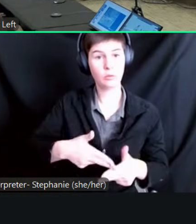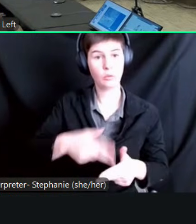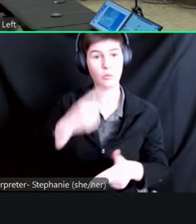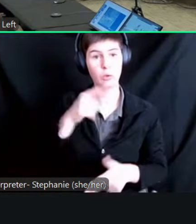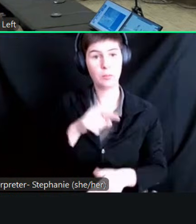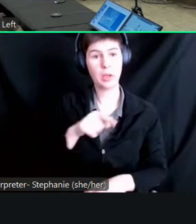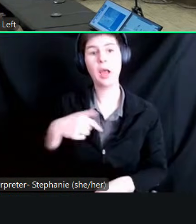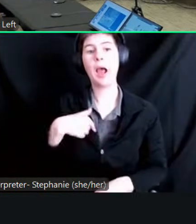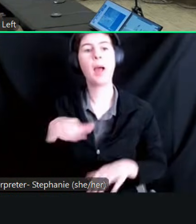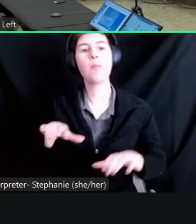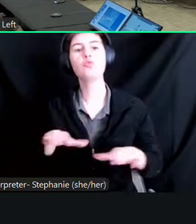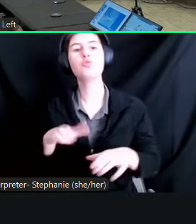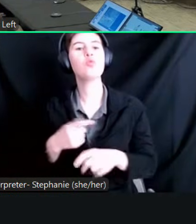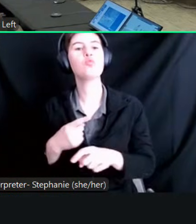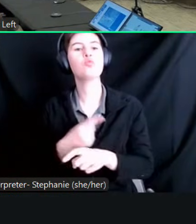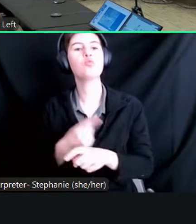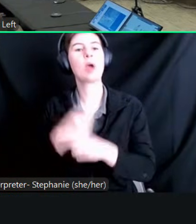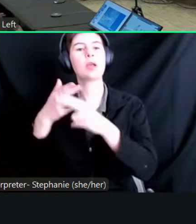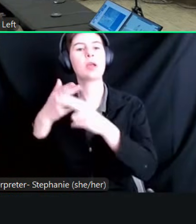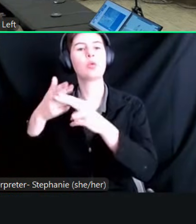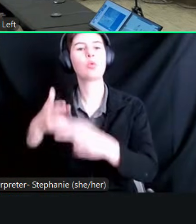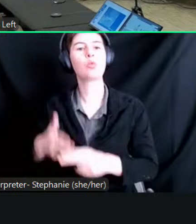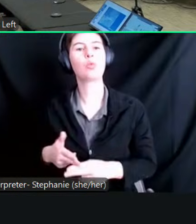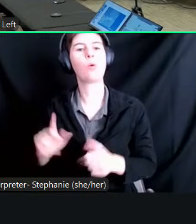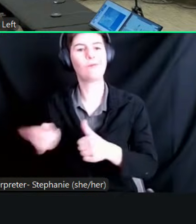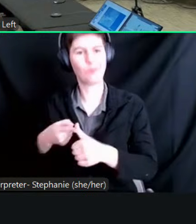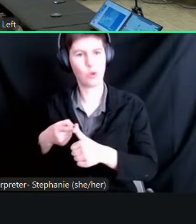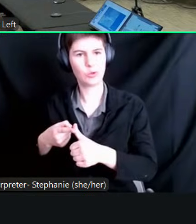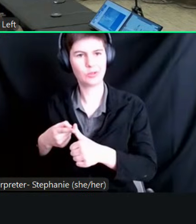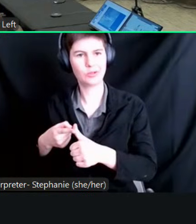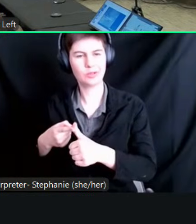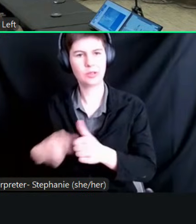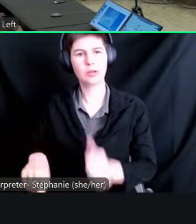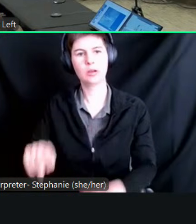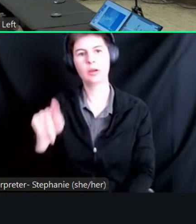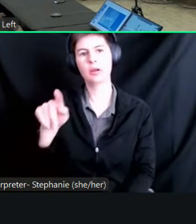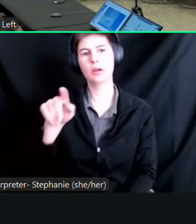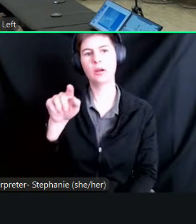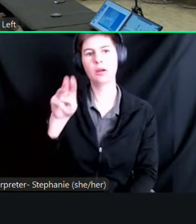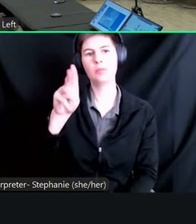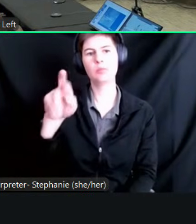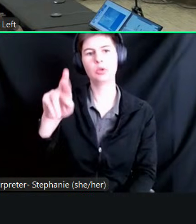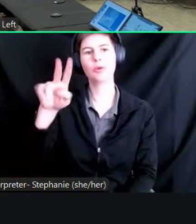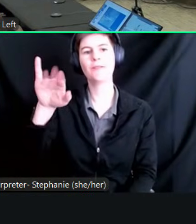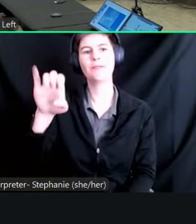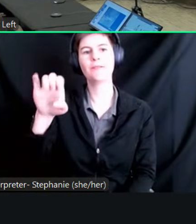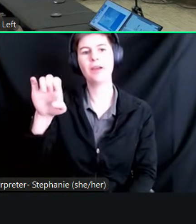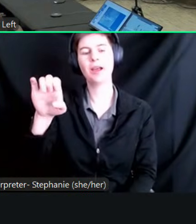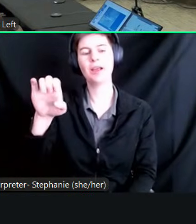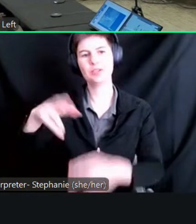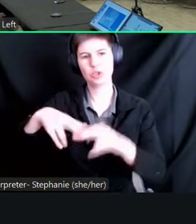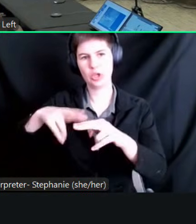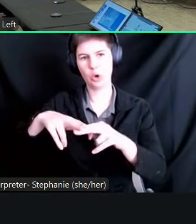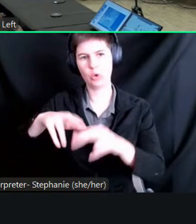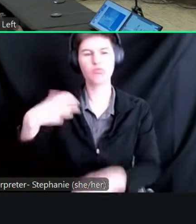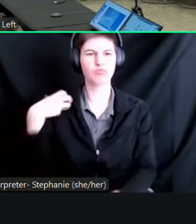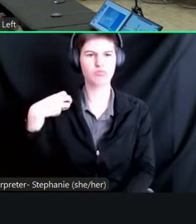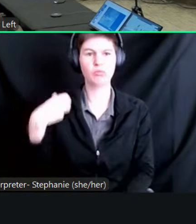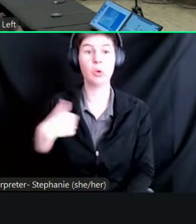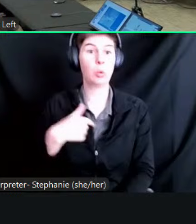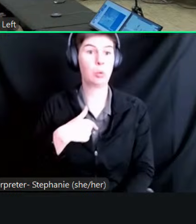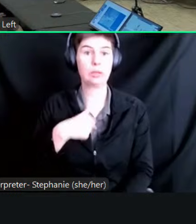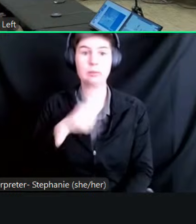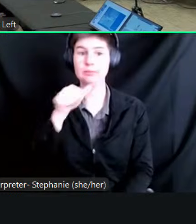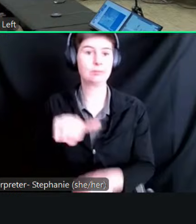the regular roll first. Okay. So, Mr. Vice Chair, we do not have a quorum. We need